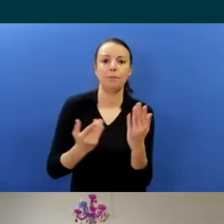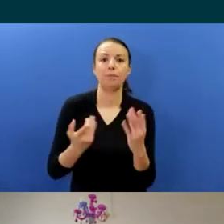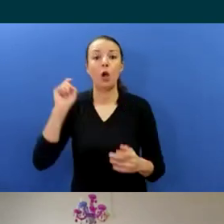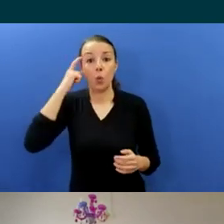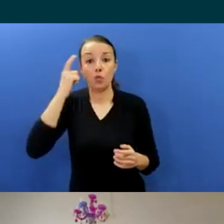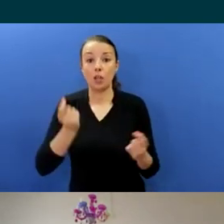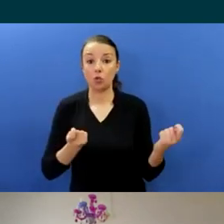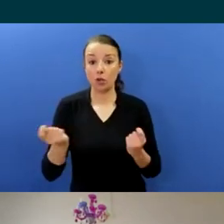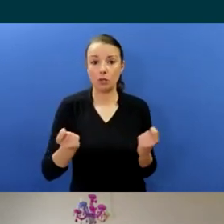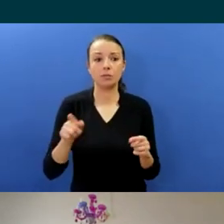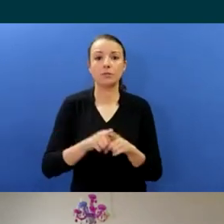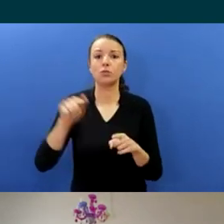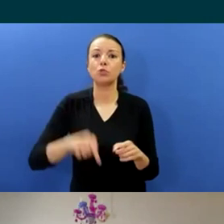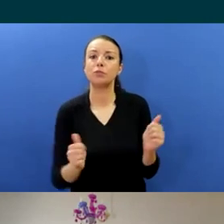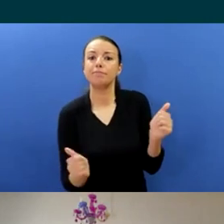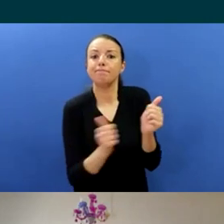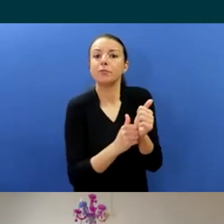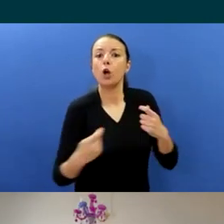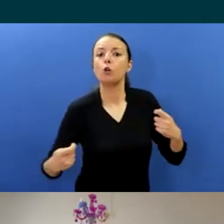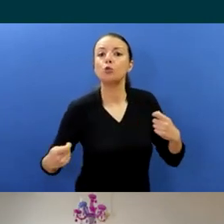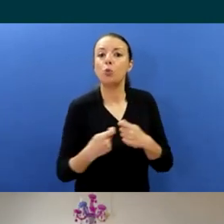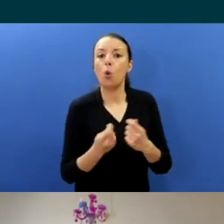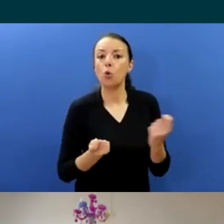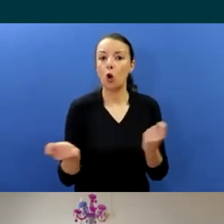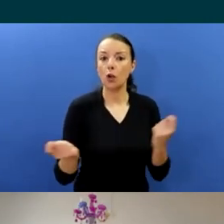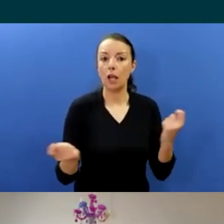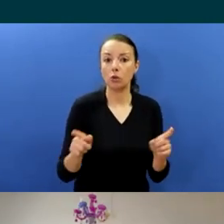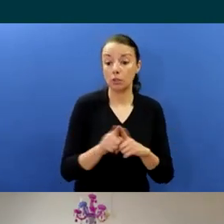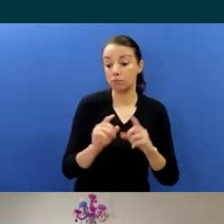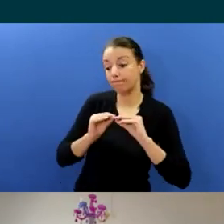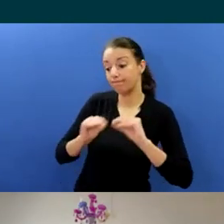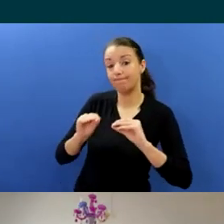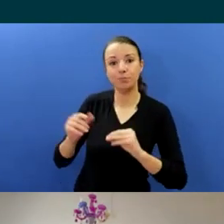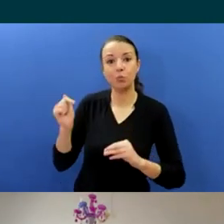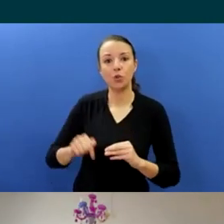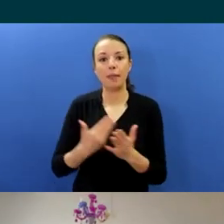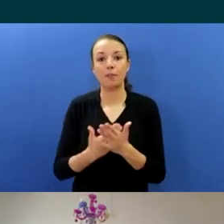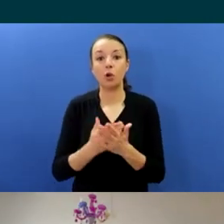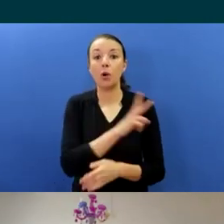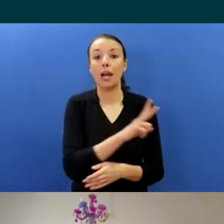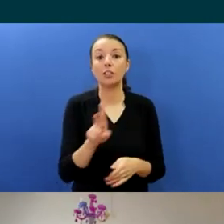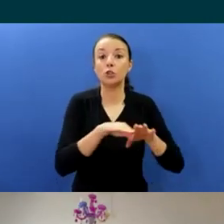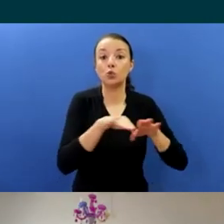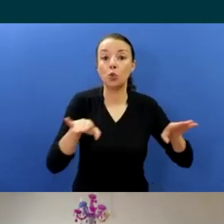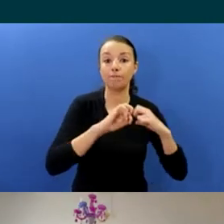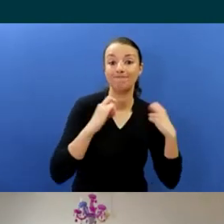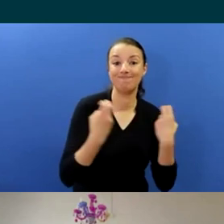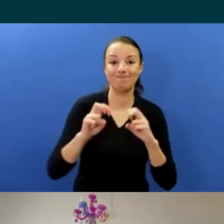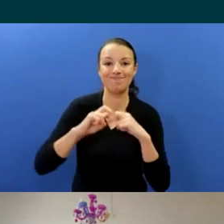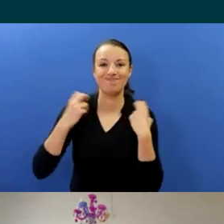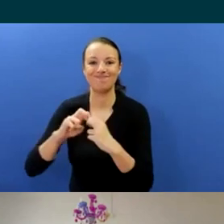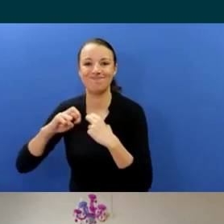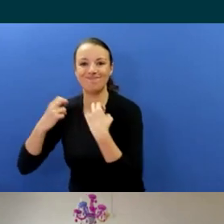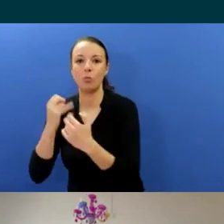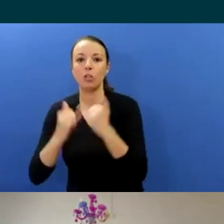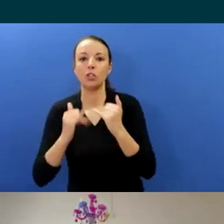for each table. For instance, in Sarajevo, 80 people will have 8 co-facilitators, and I will train them